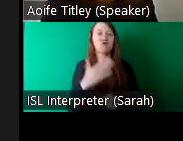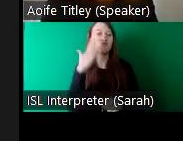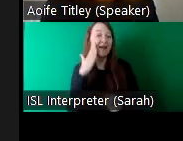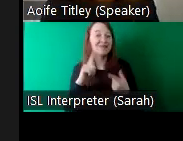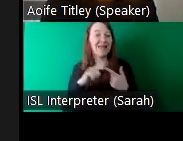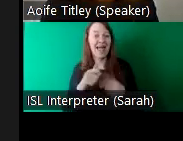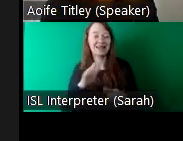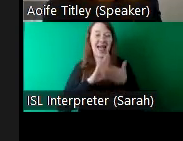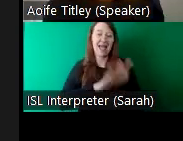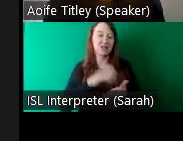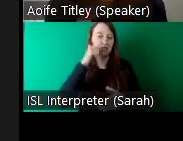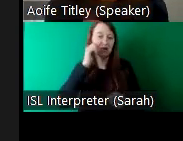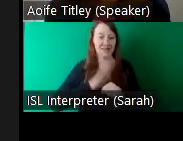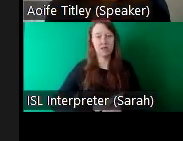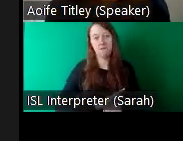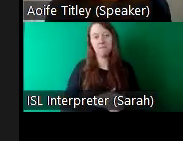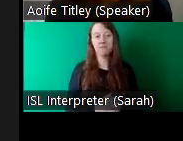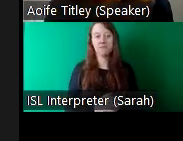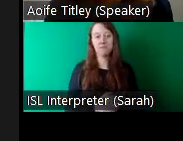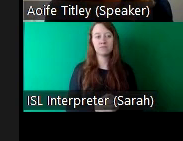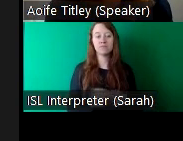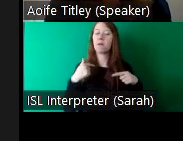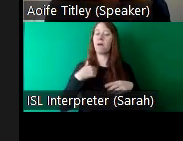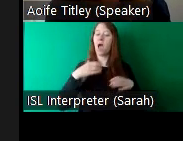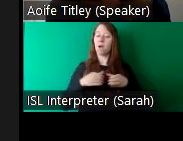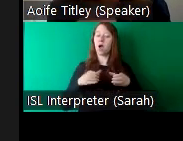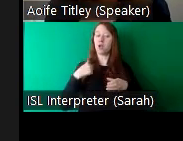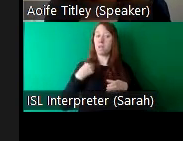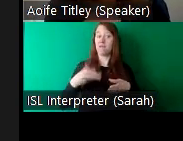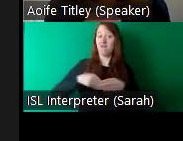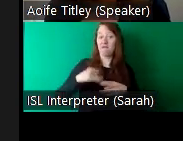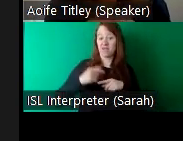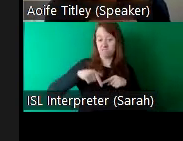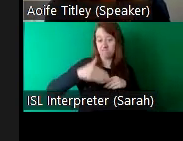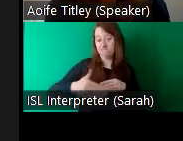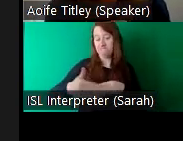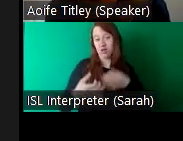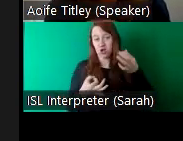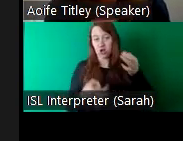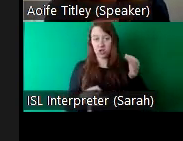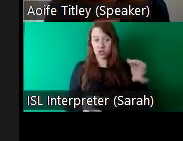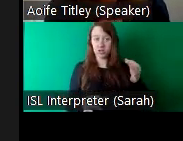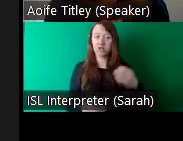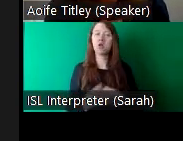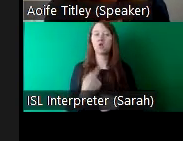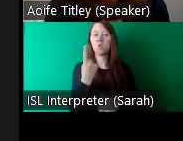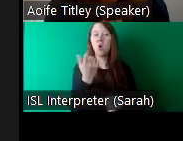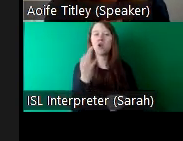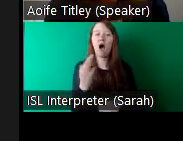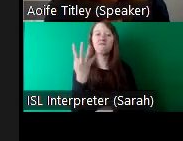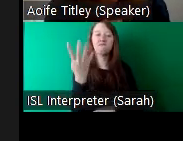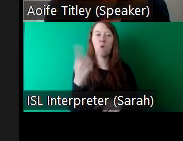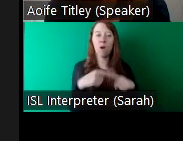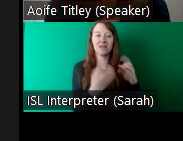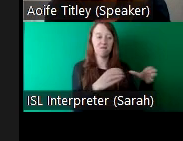speak a little bit more specifically then about the module that I'll be involved in on the cert, which will be one of 4 elective modules that you can